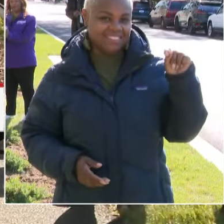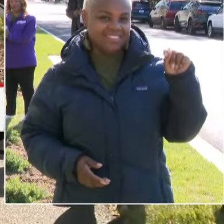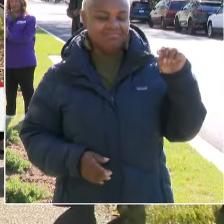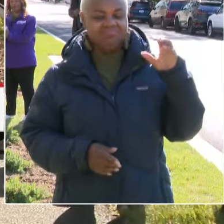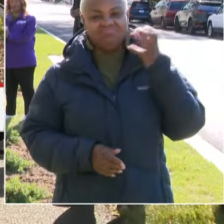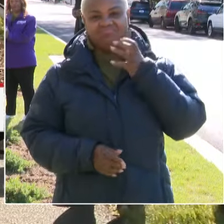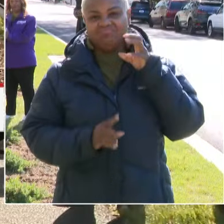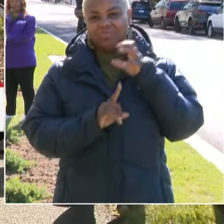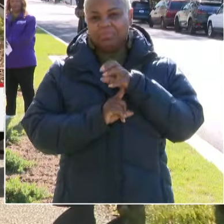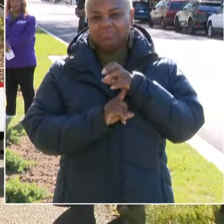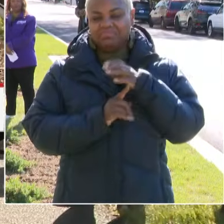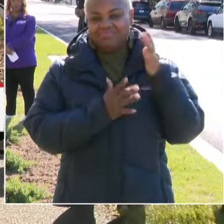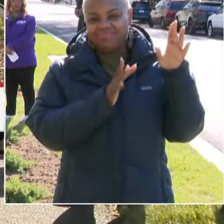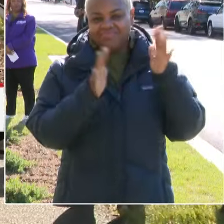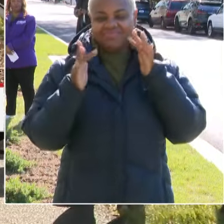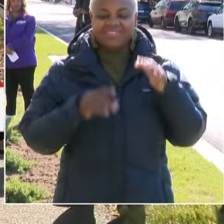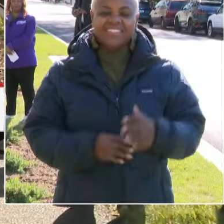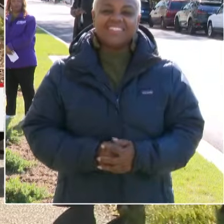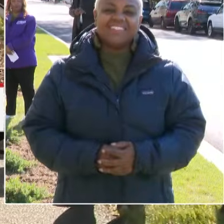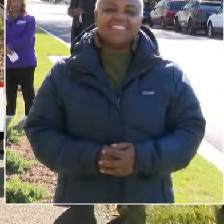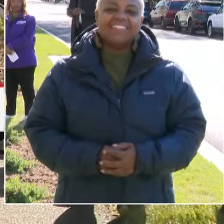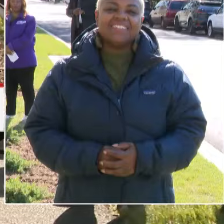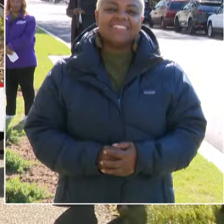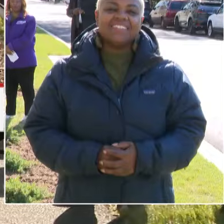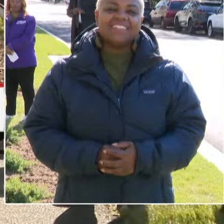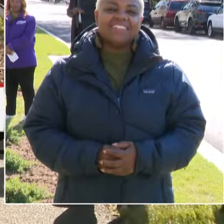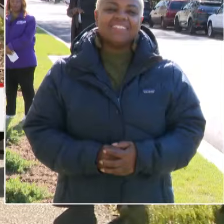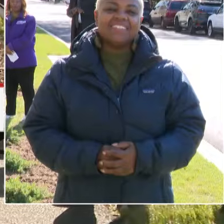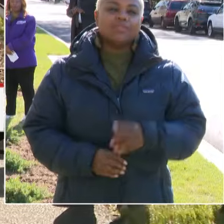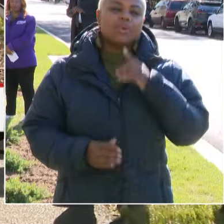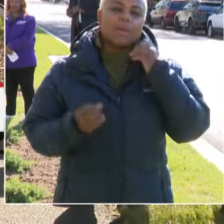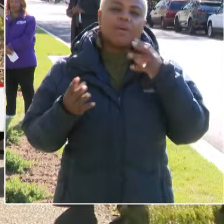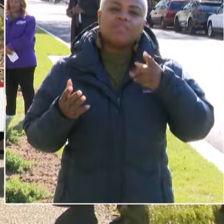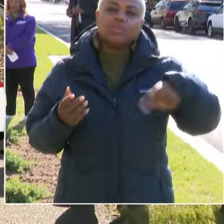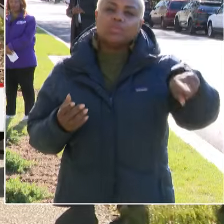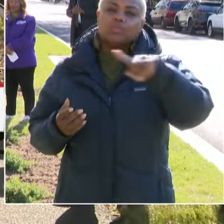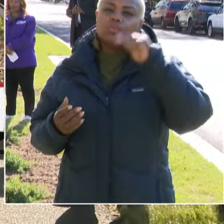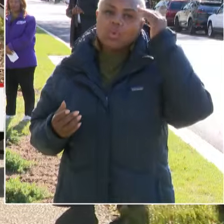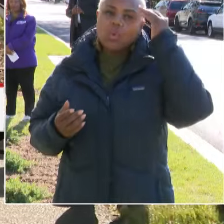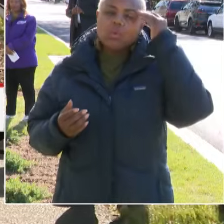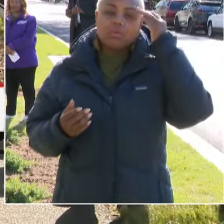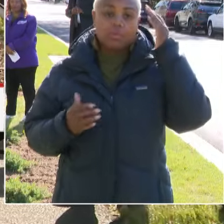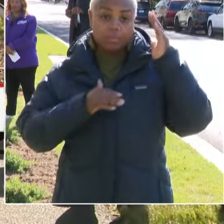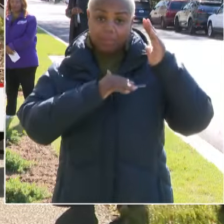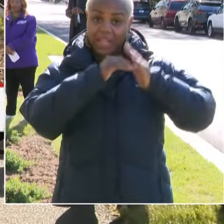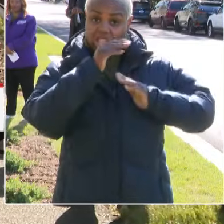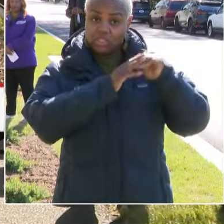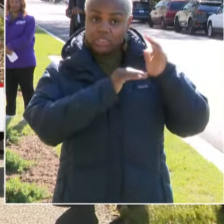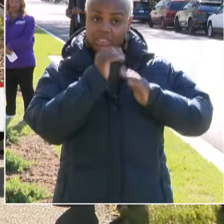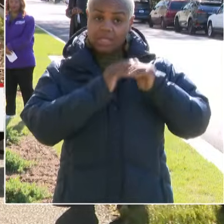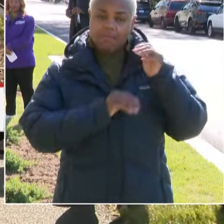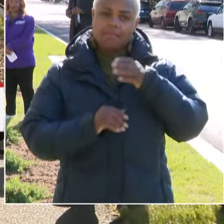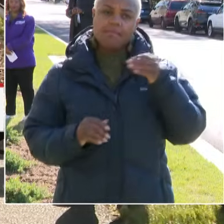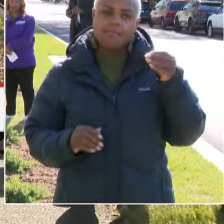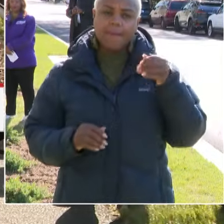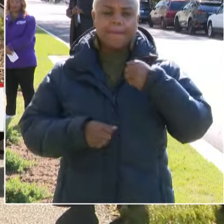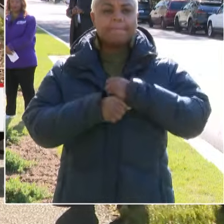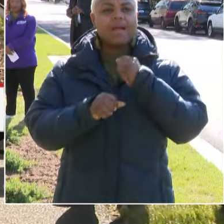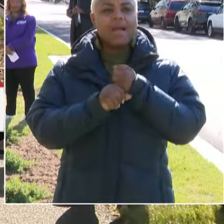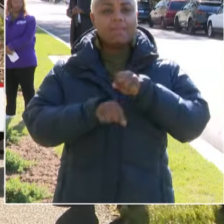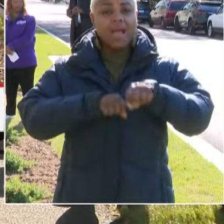applause. So as many of you know, in addition to building the infrastructure, we're also working to make cycling